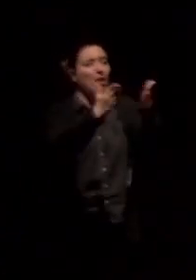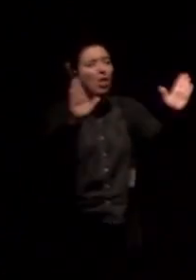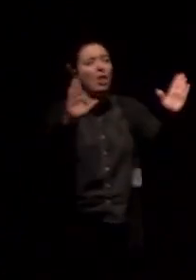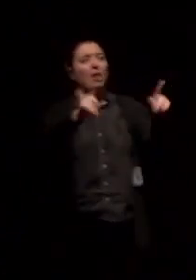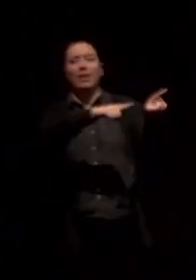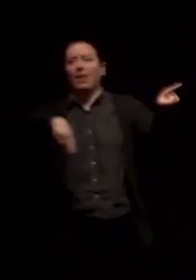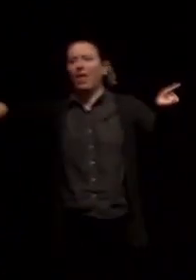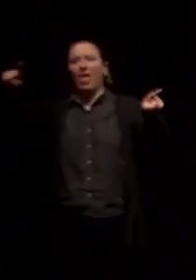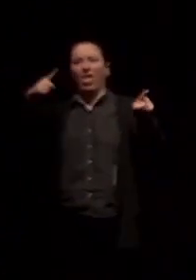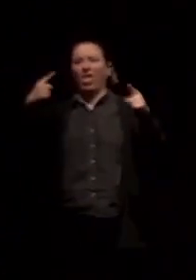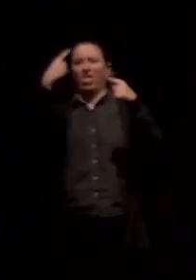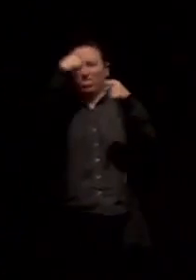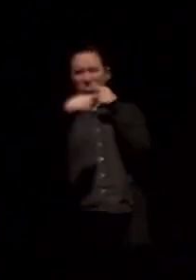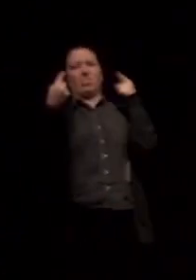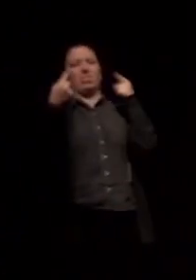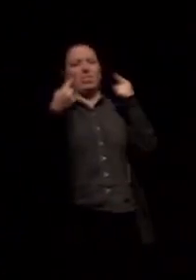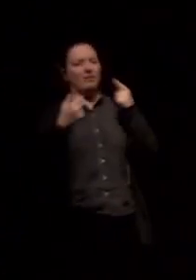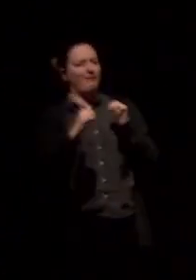way?